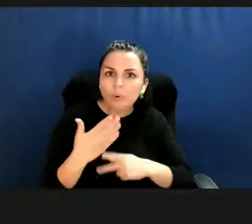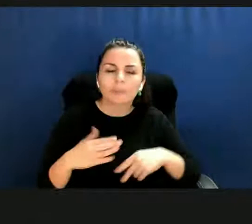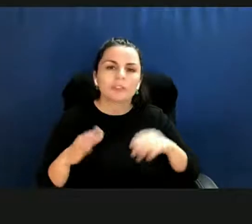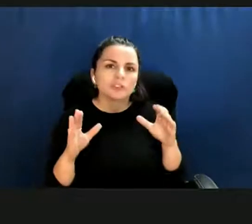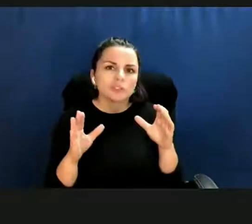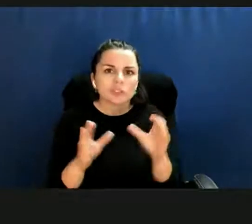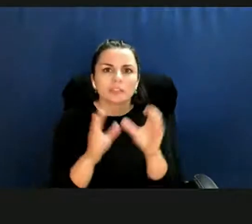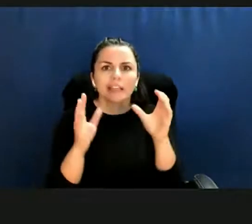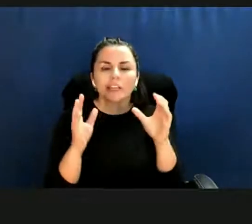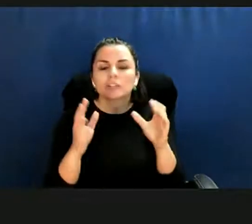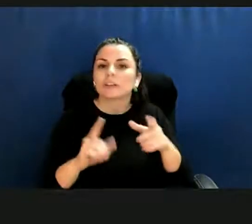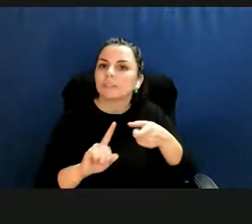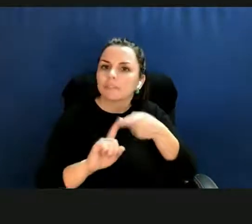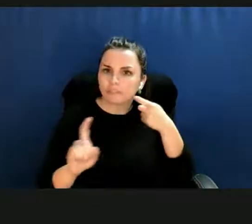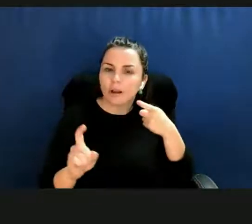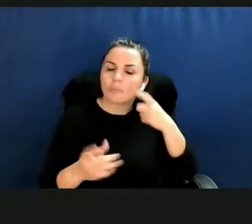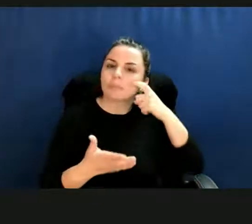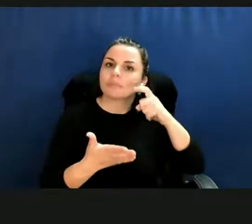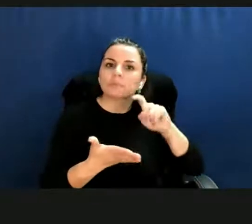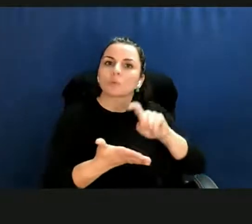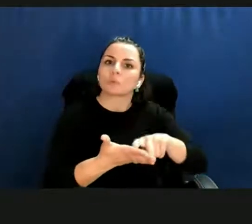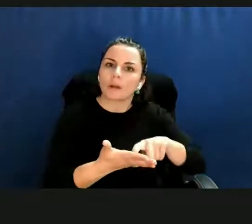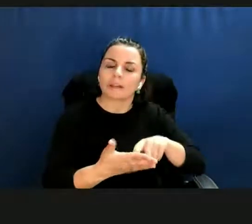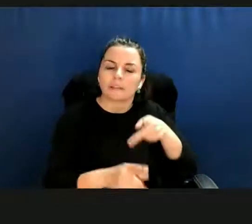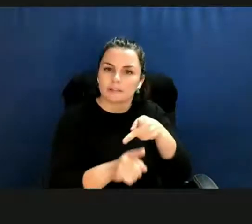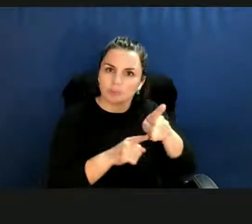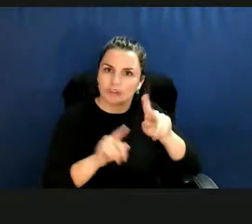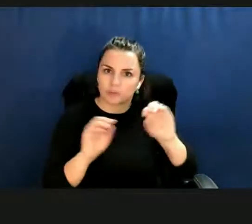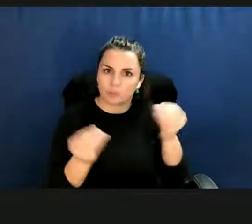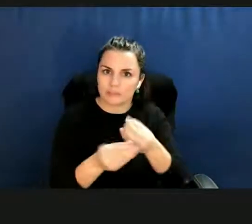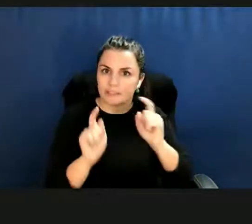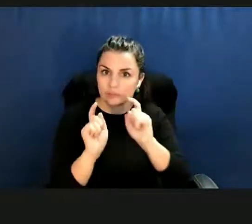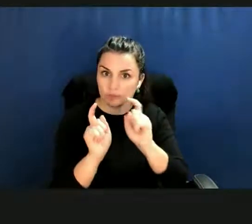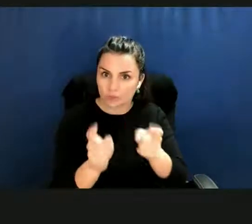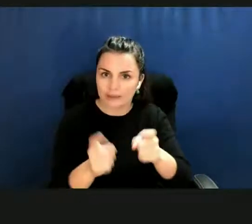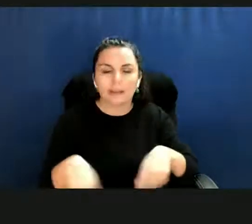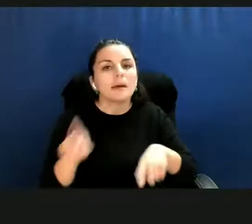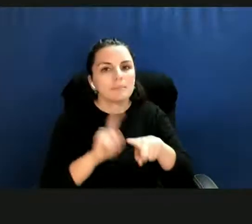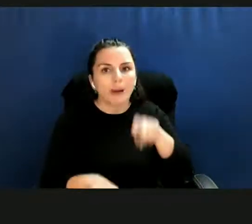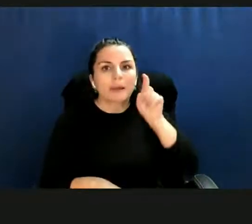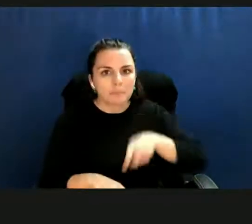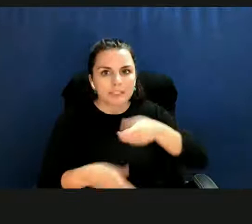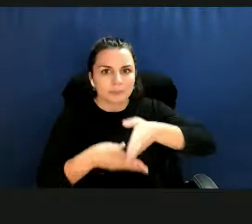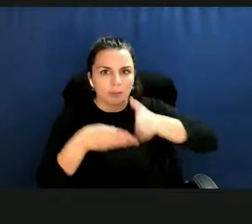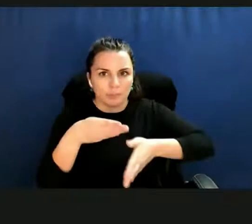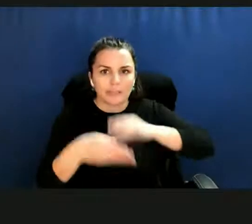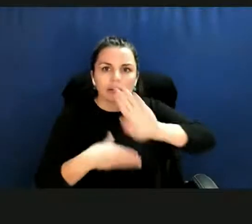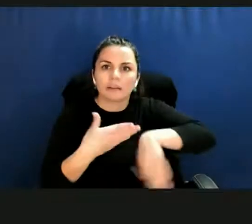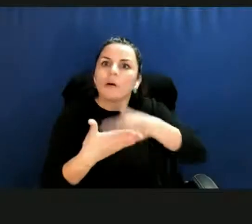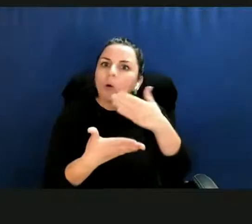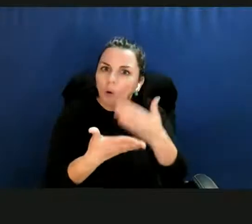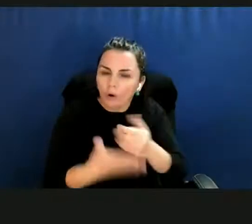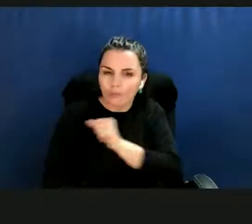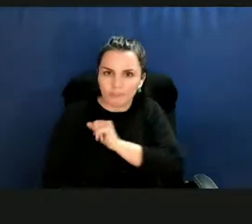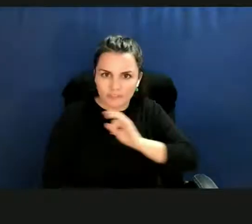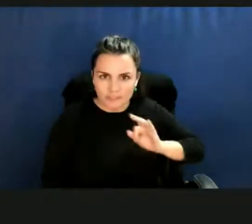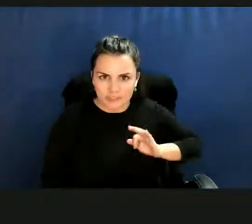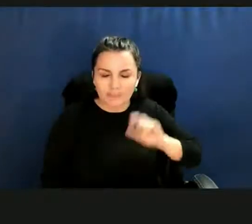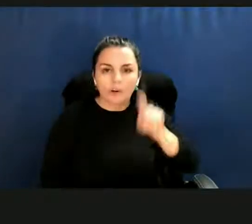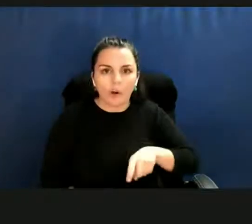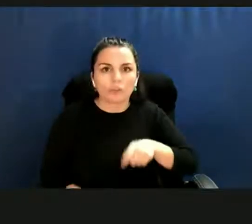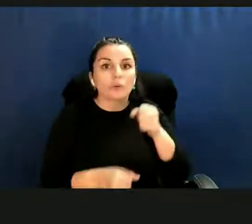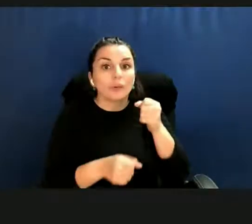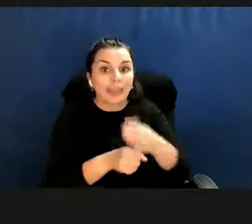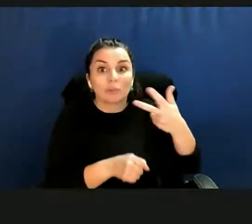certification from a recognized professional organization. But it has to be done by all of the staff, and the training has to be refreshed every 3